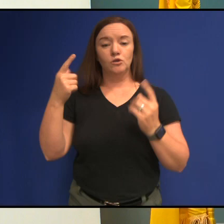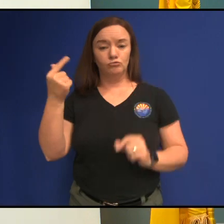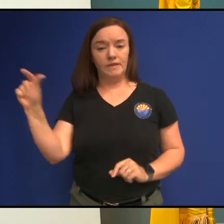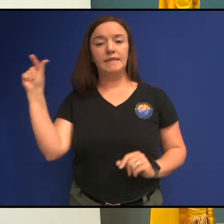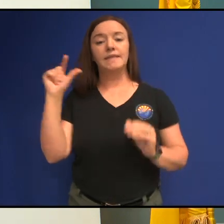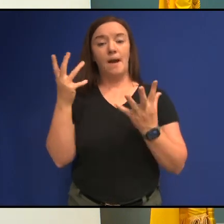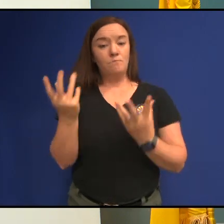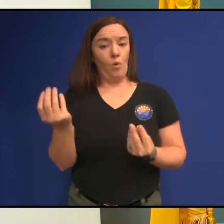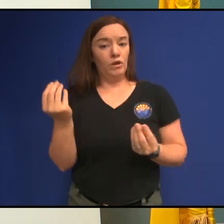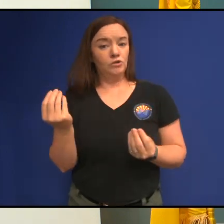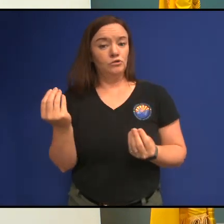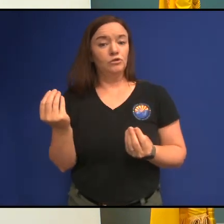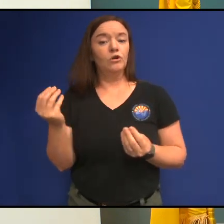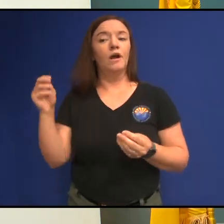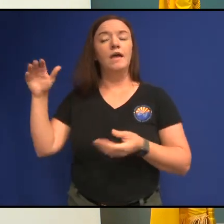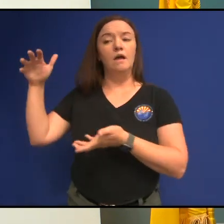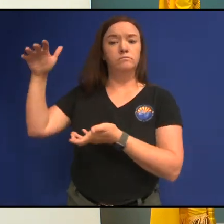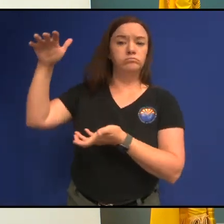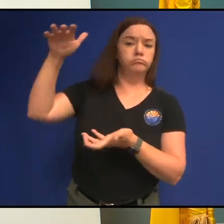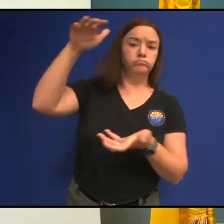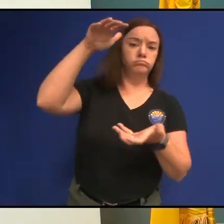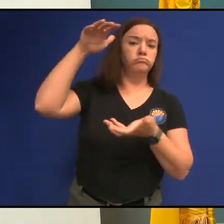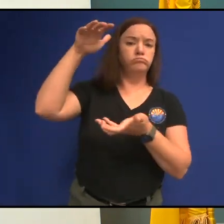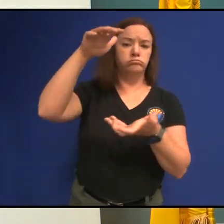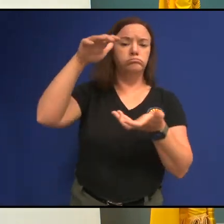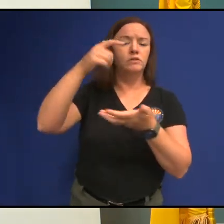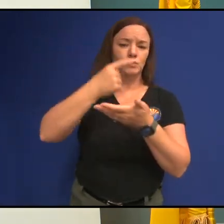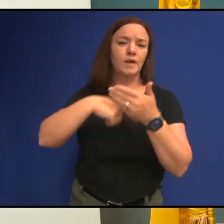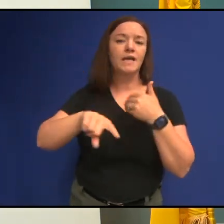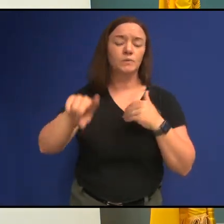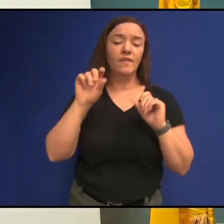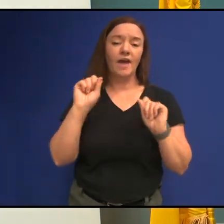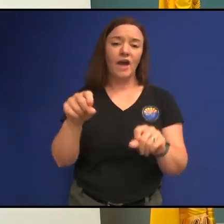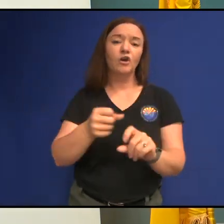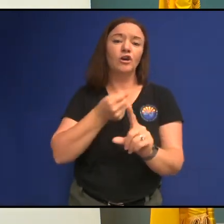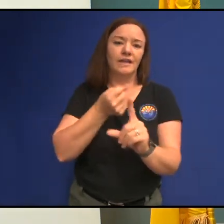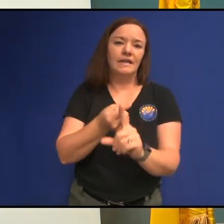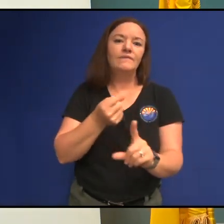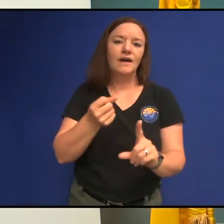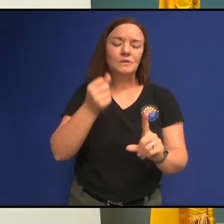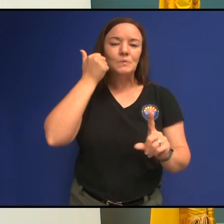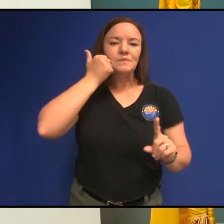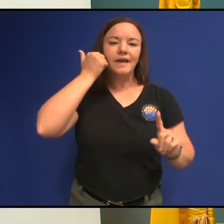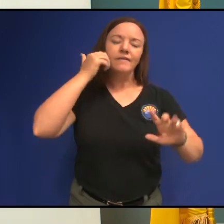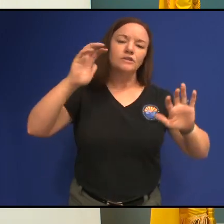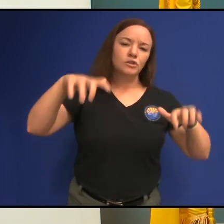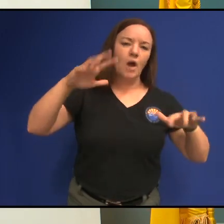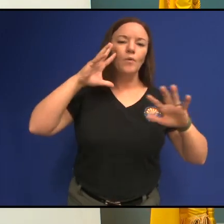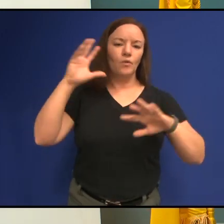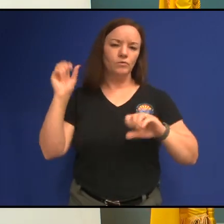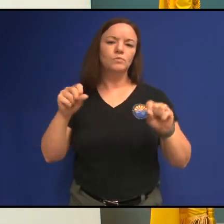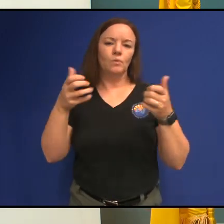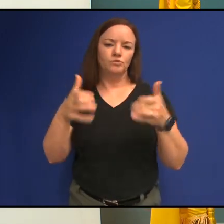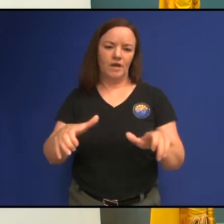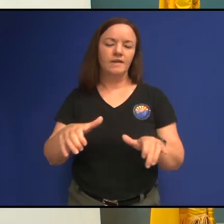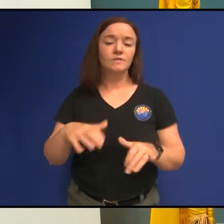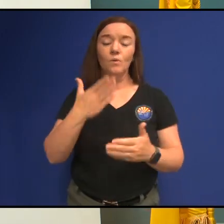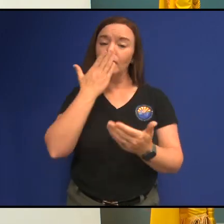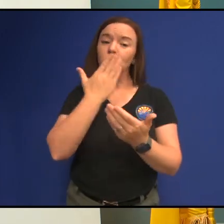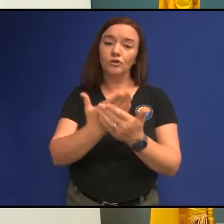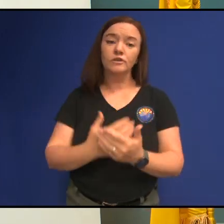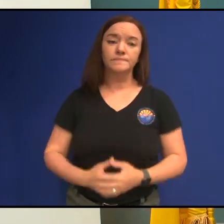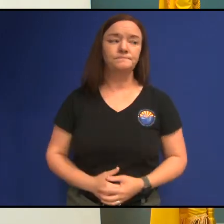our area into next week, which could bring us those daily shower and thunderstorm chances. So that's really